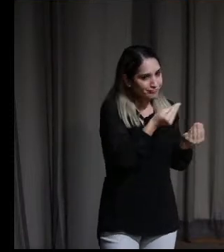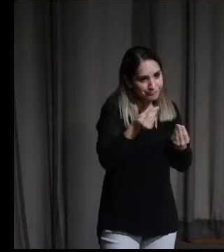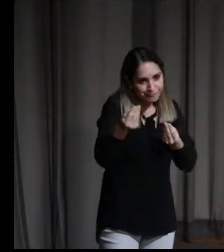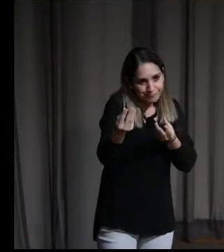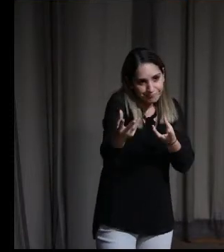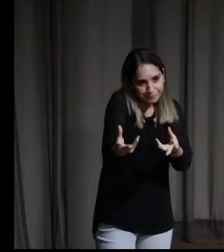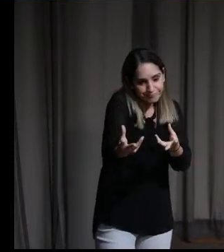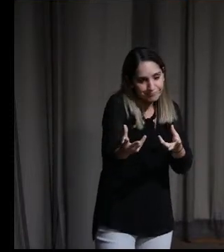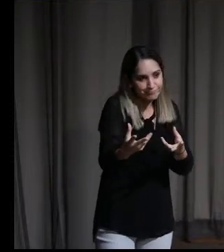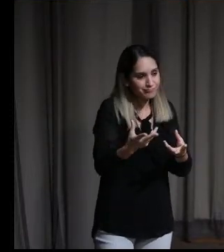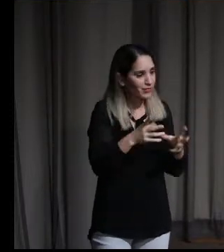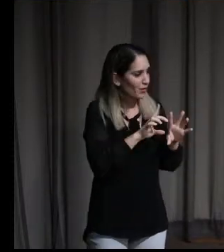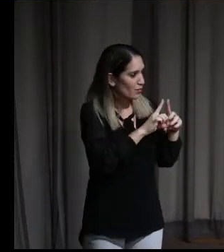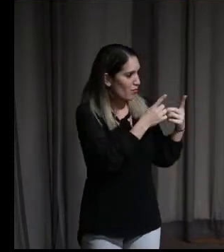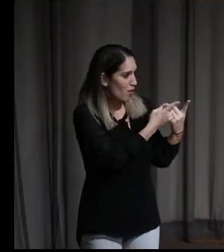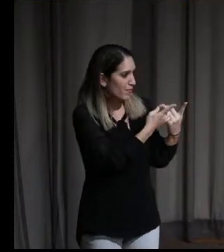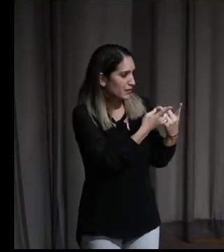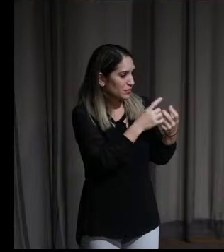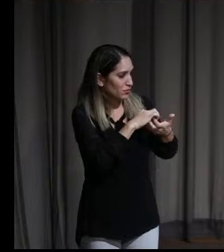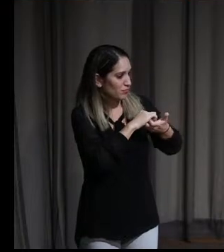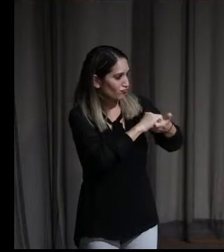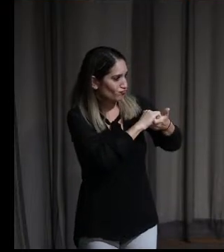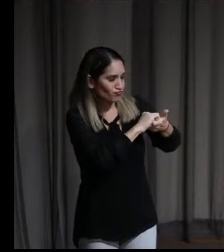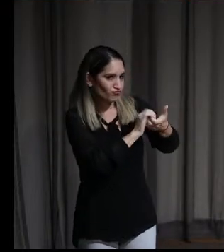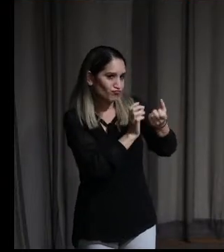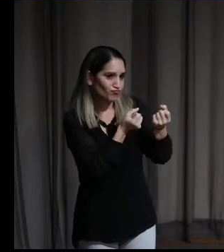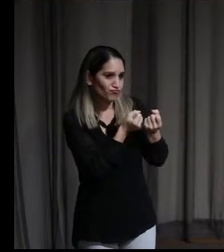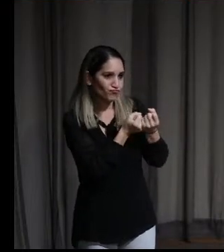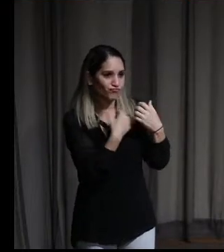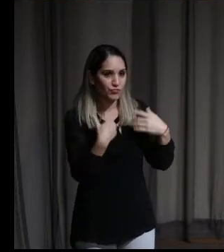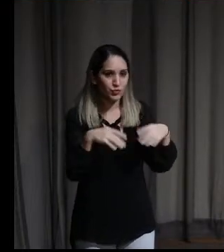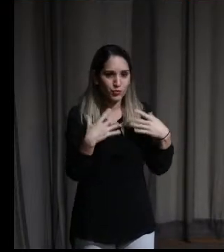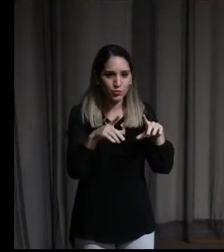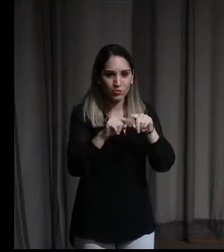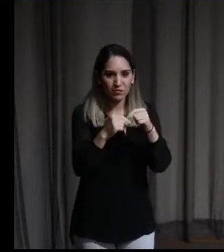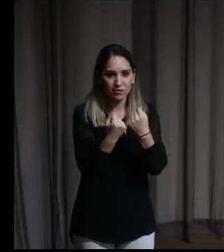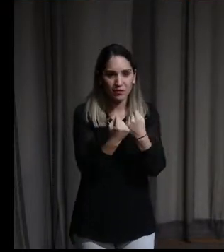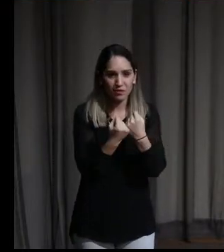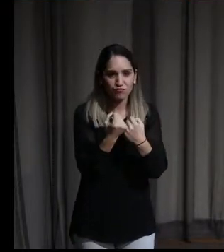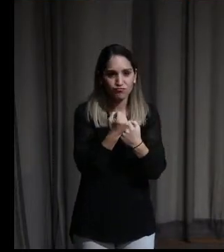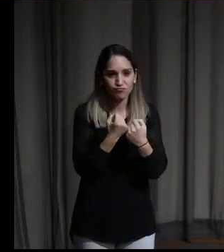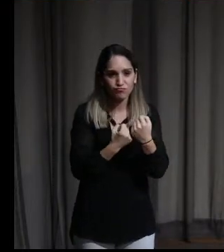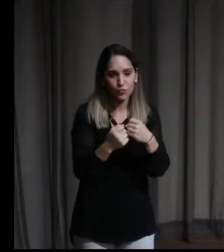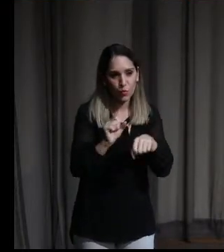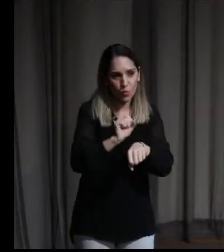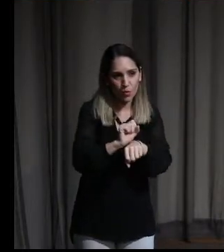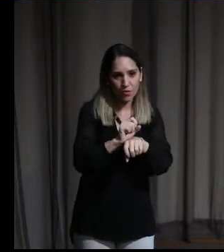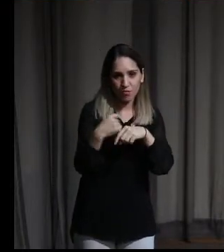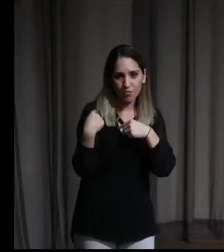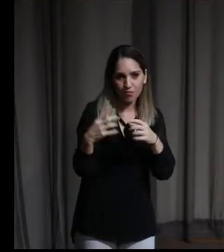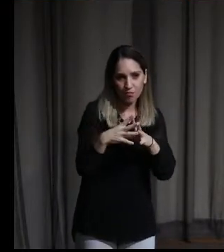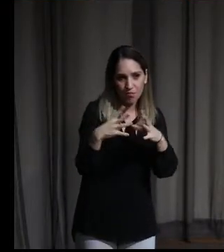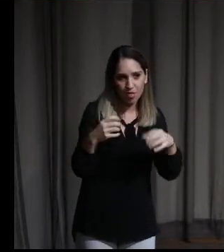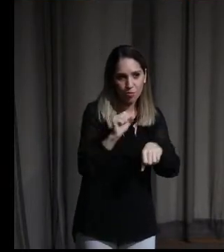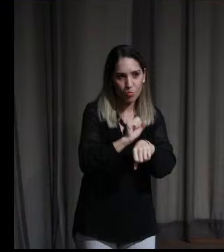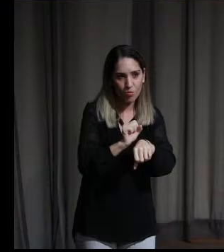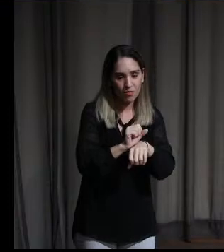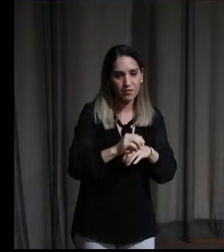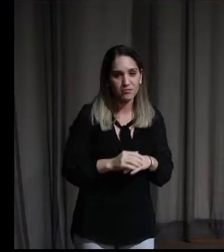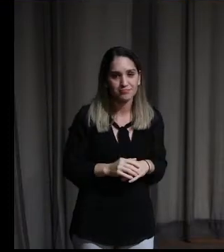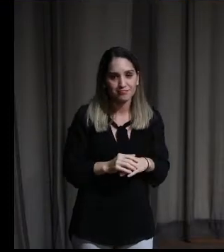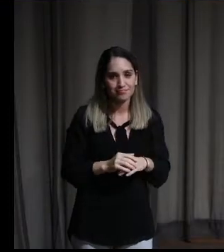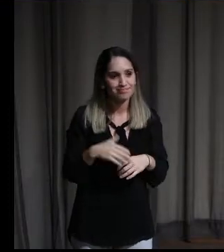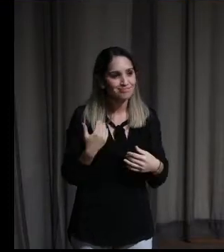and for working so closely with us. It is definitely a team effort. It takes a lot, it takes a village. So I'm